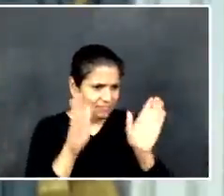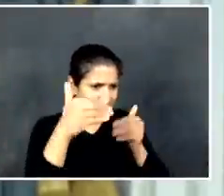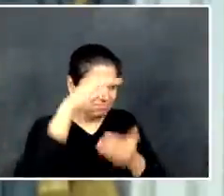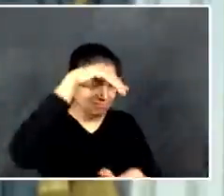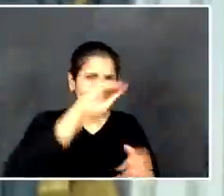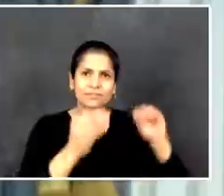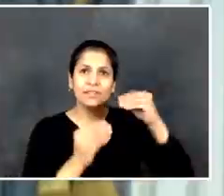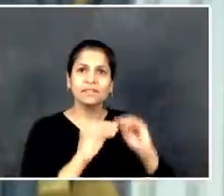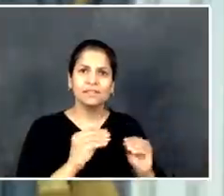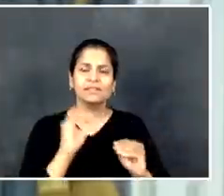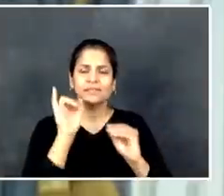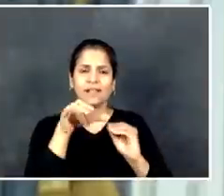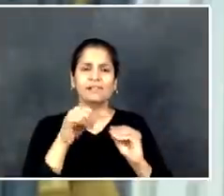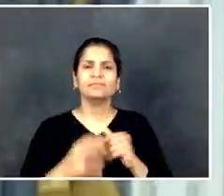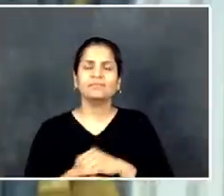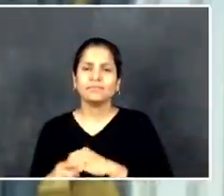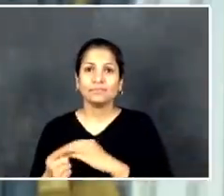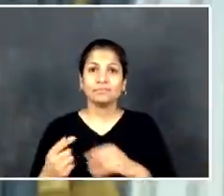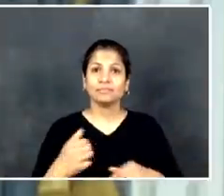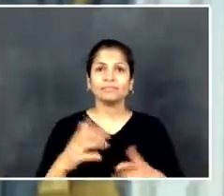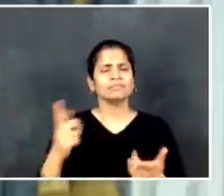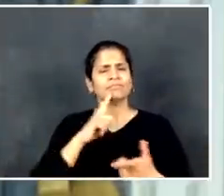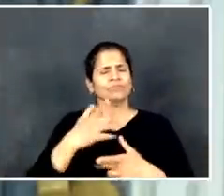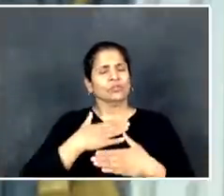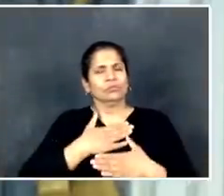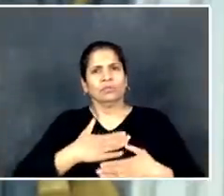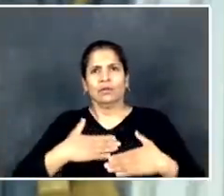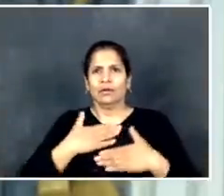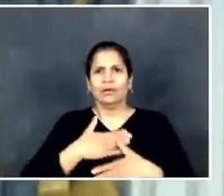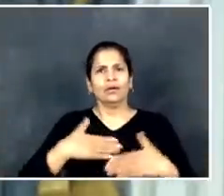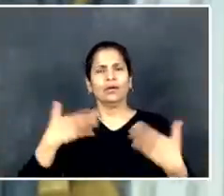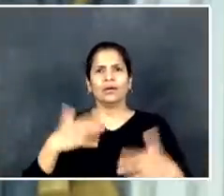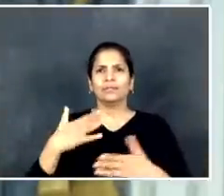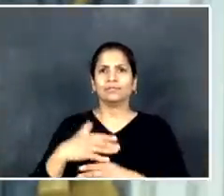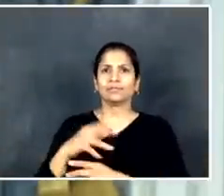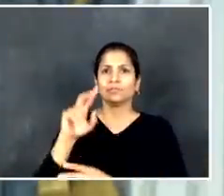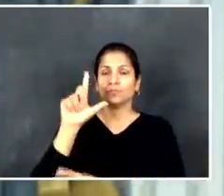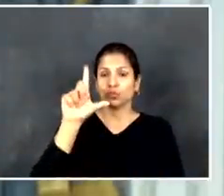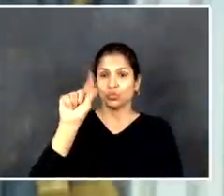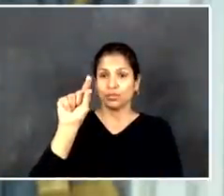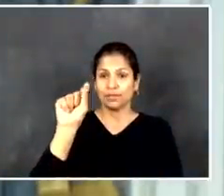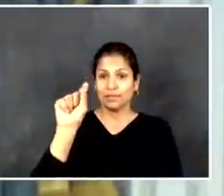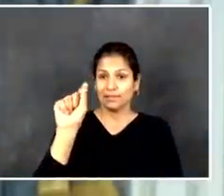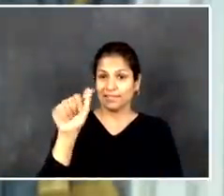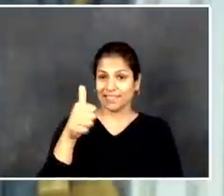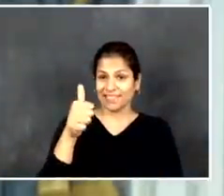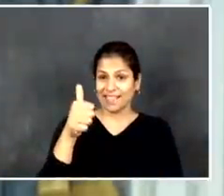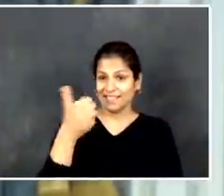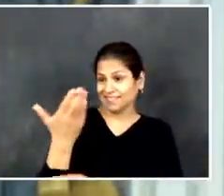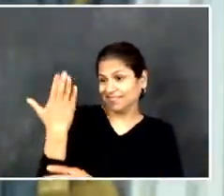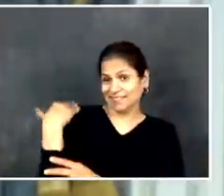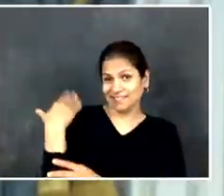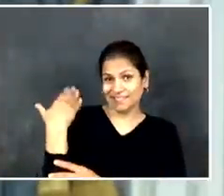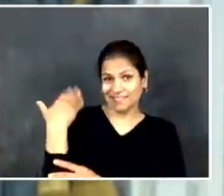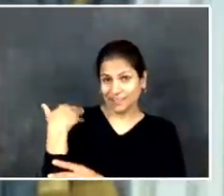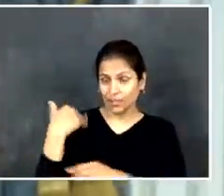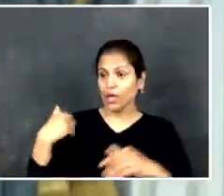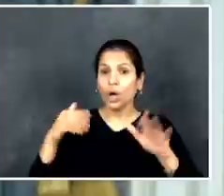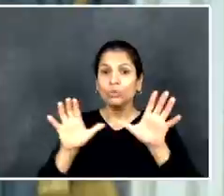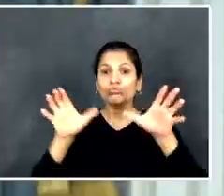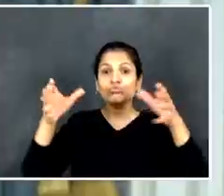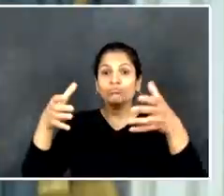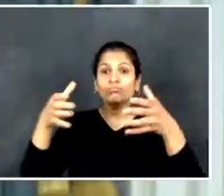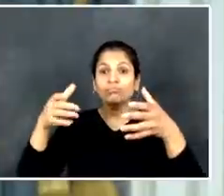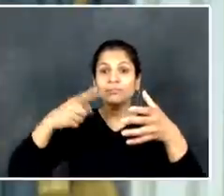fact that in 2010, a group of engineers led by Dr. Slocum at MIT were thinking